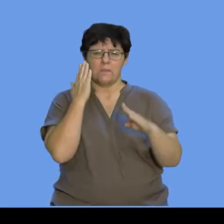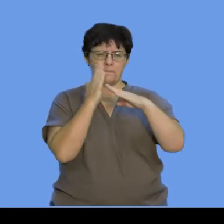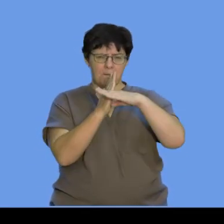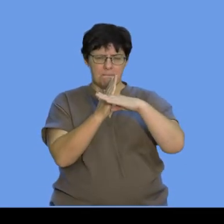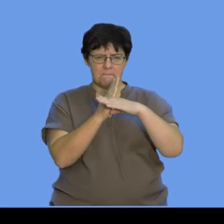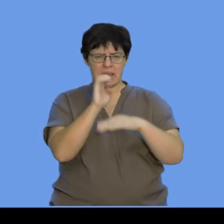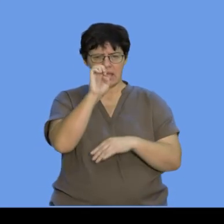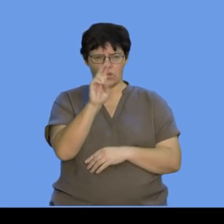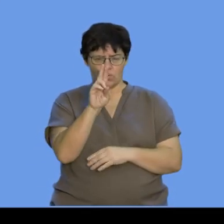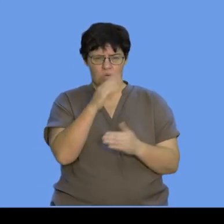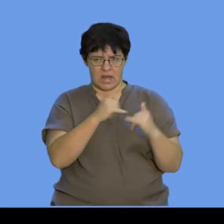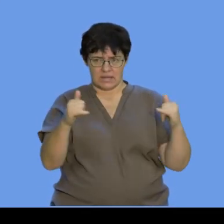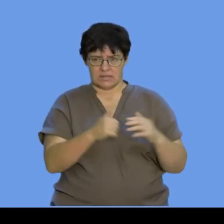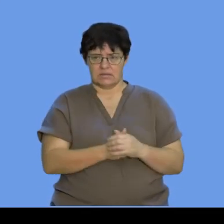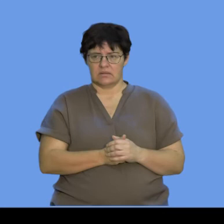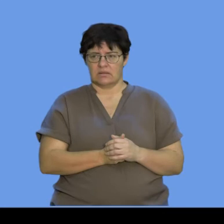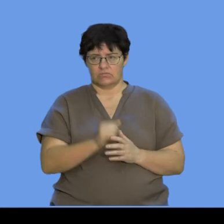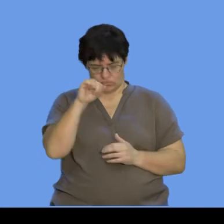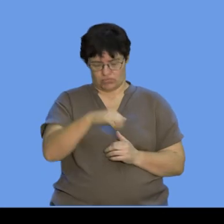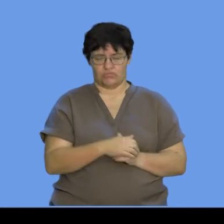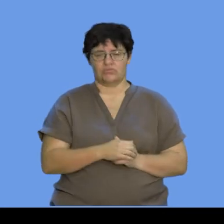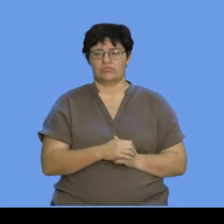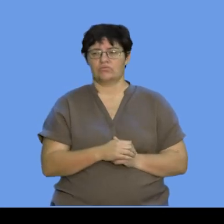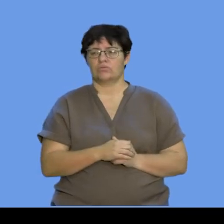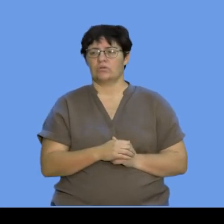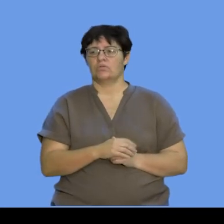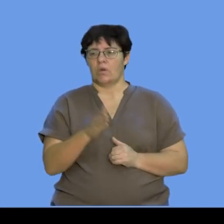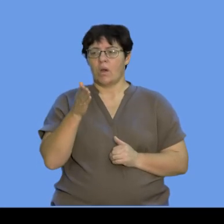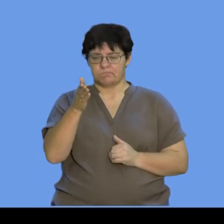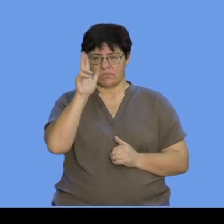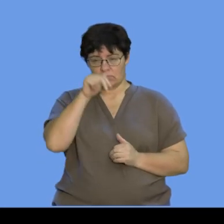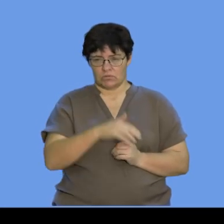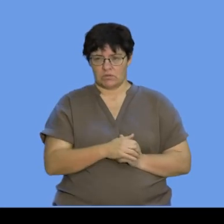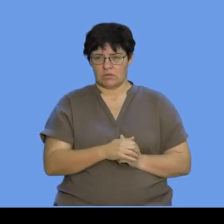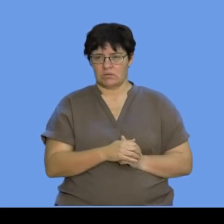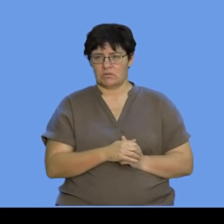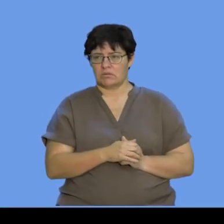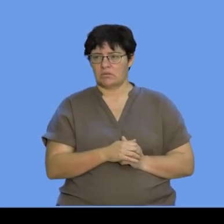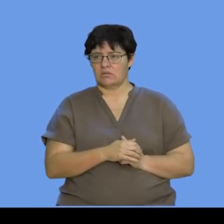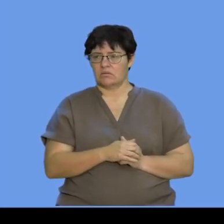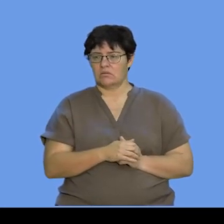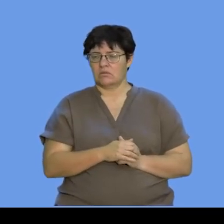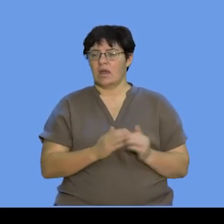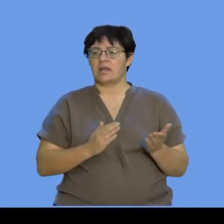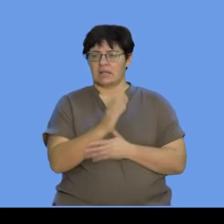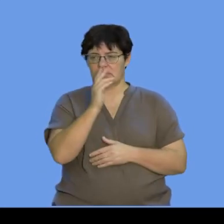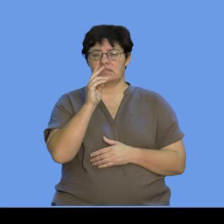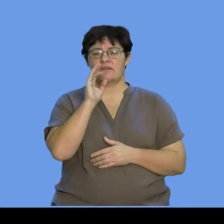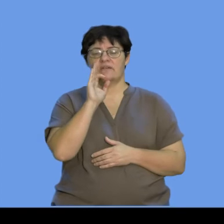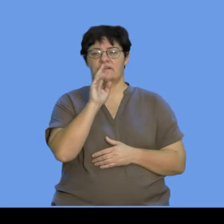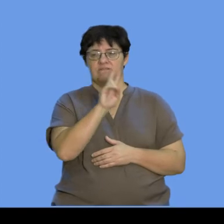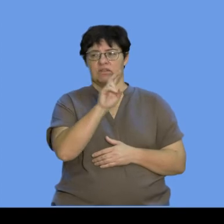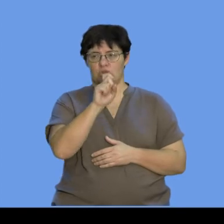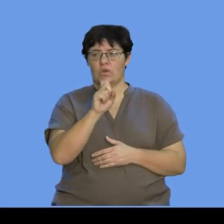intersecting the EU line, right? Yes, so it's supposed to be there. It cuts VQ at N, yes, so